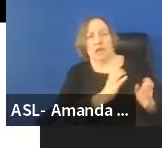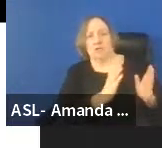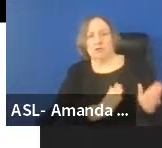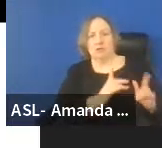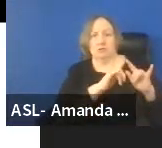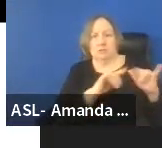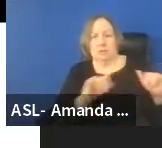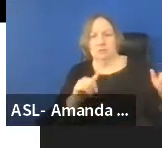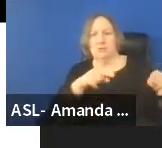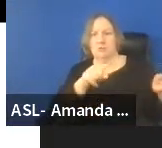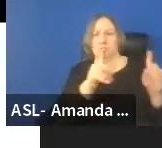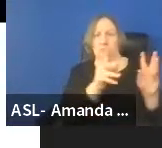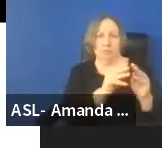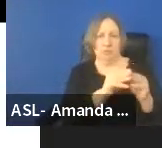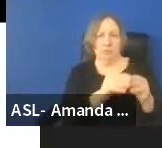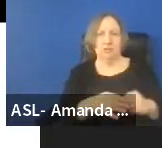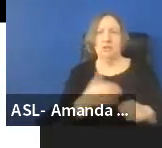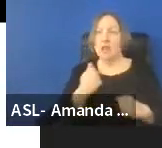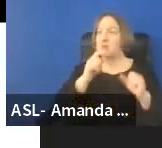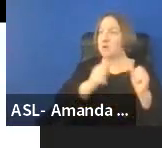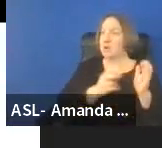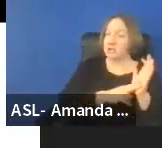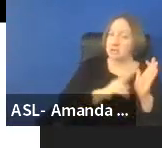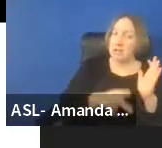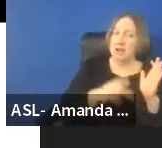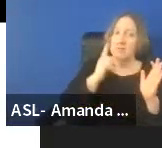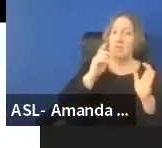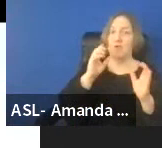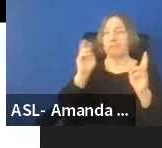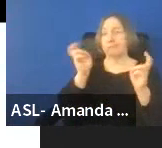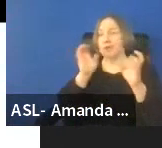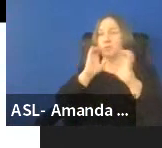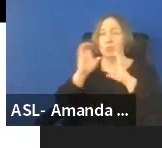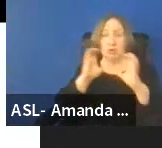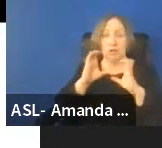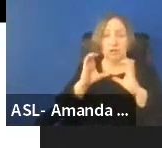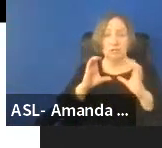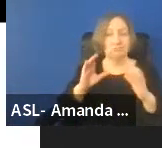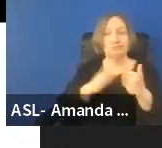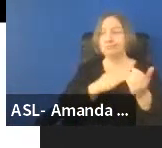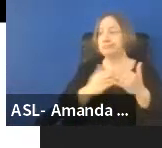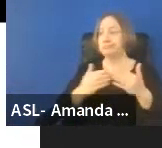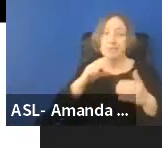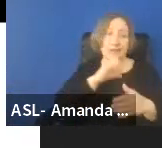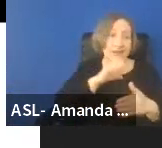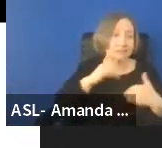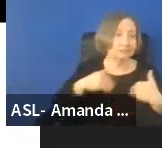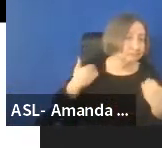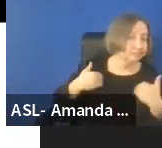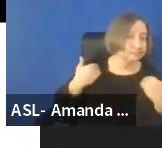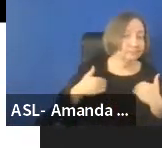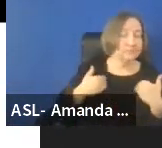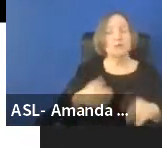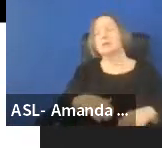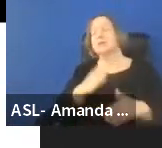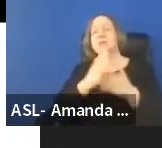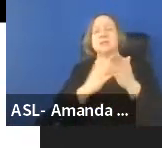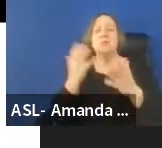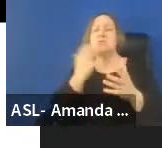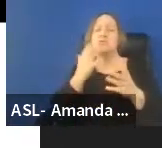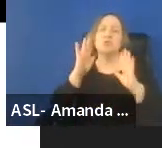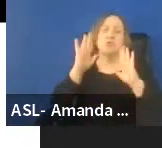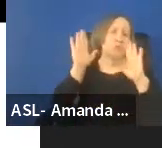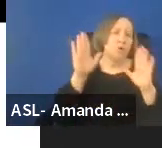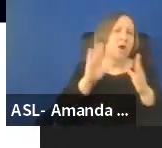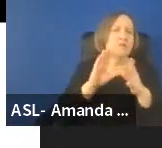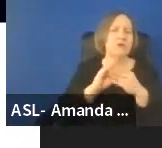meeting. Anyone can sign up for a communication, including young people. Some of the most compelling